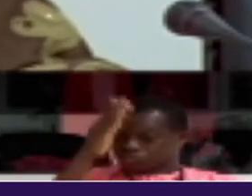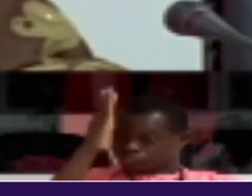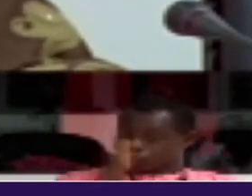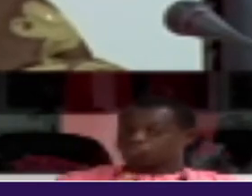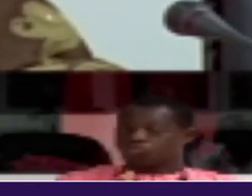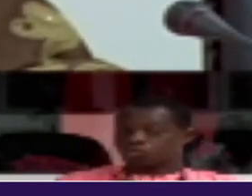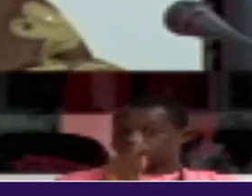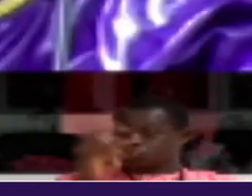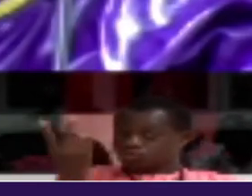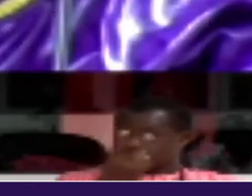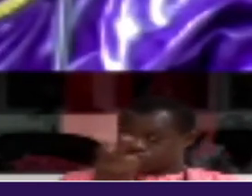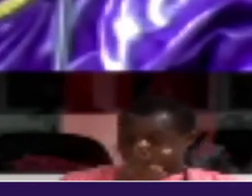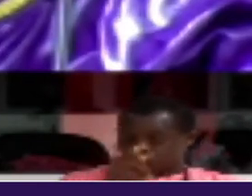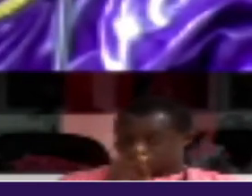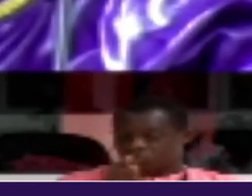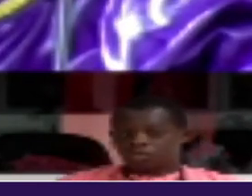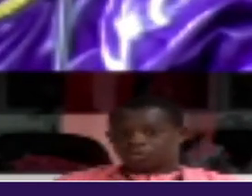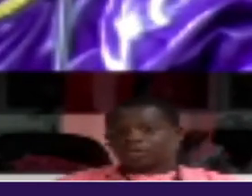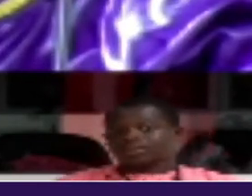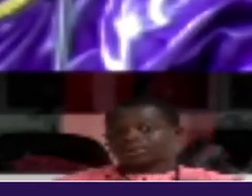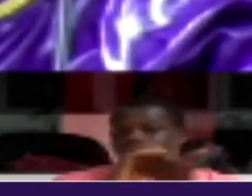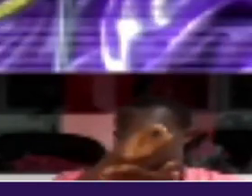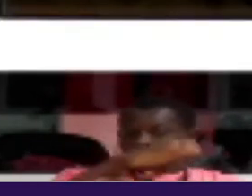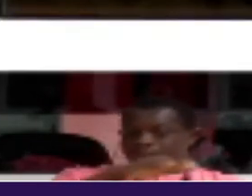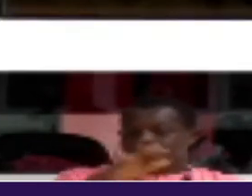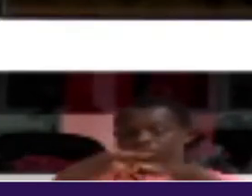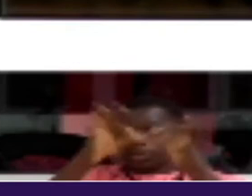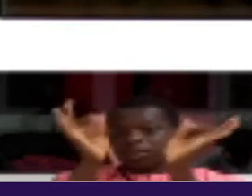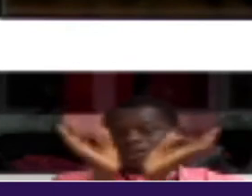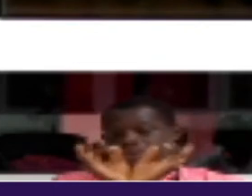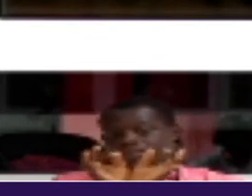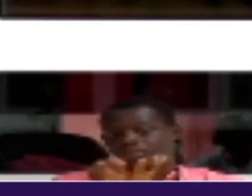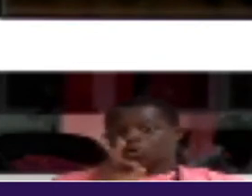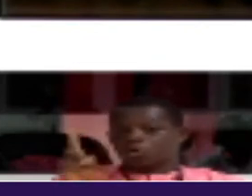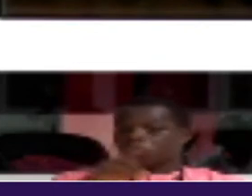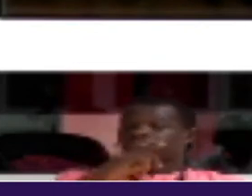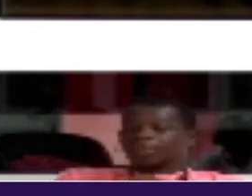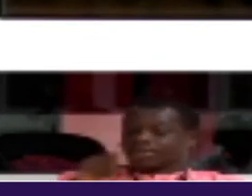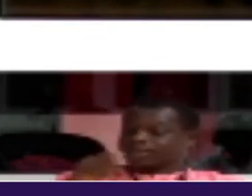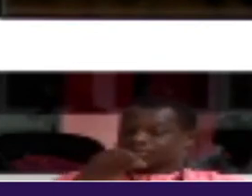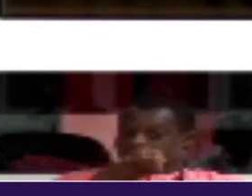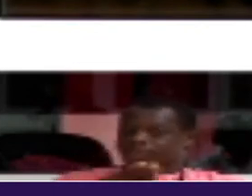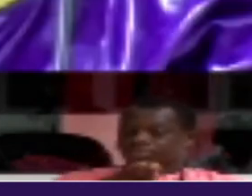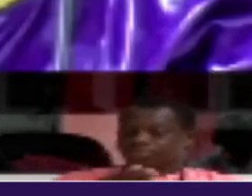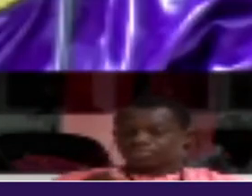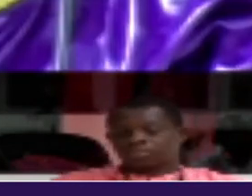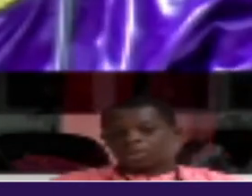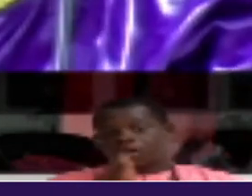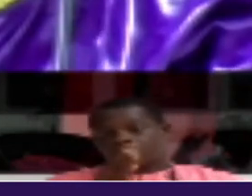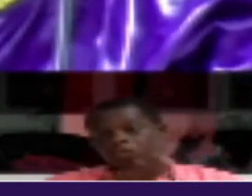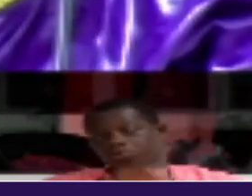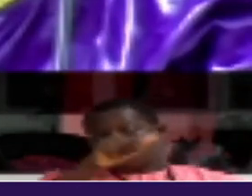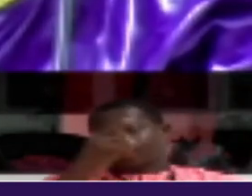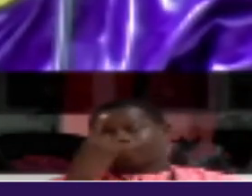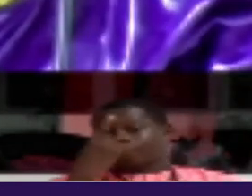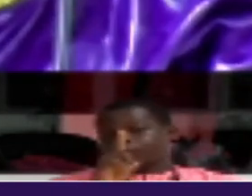two of you were deployed to the patrol team. That's what he said. Prior to your force operation,